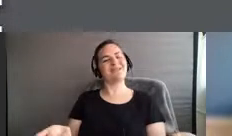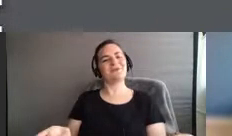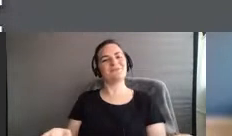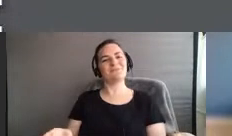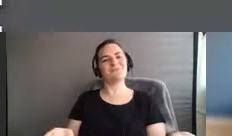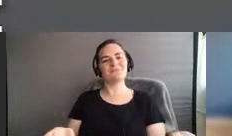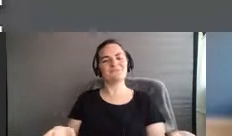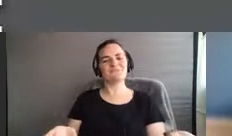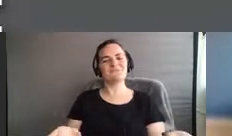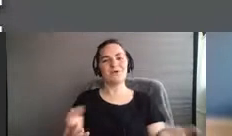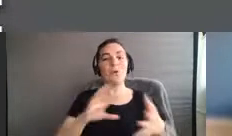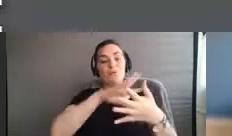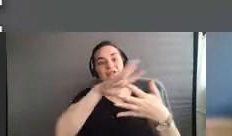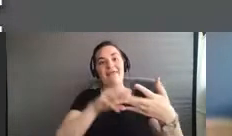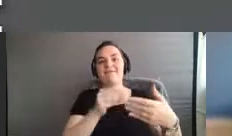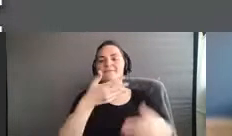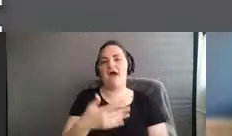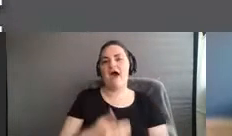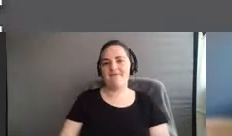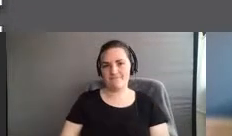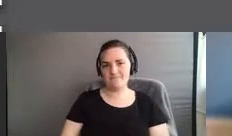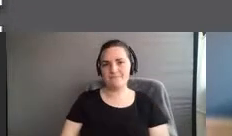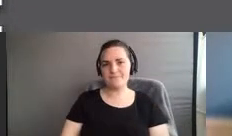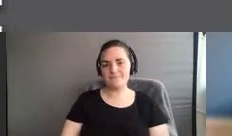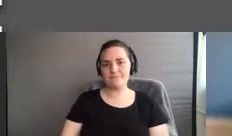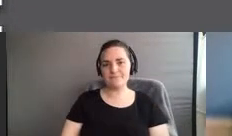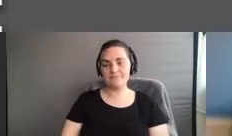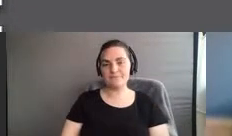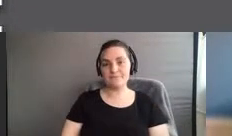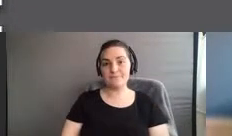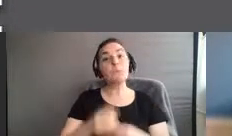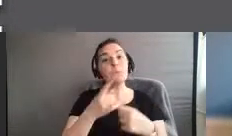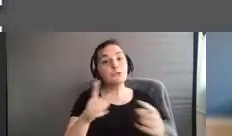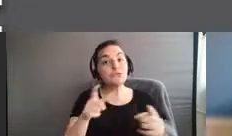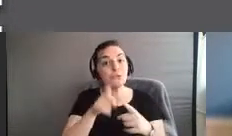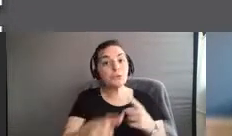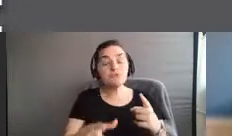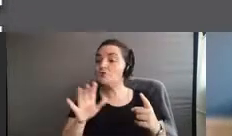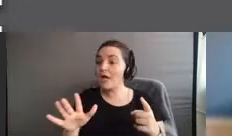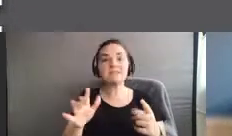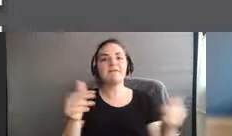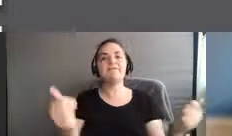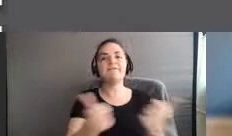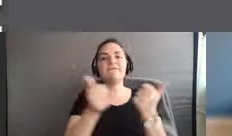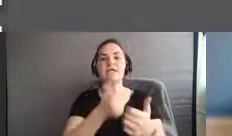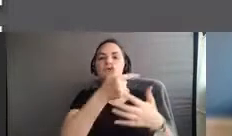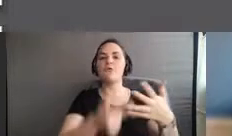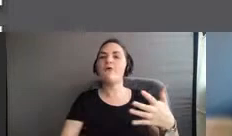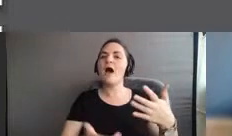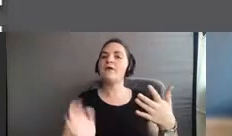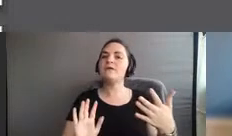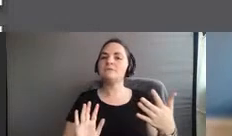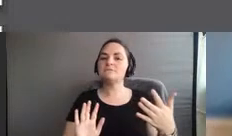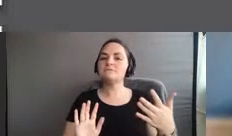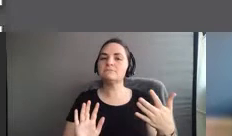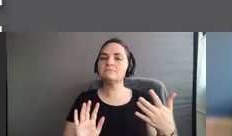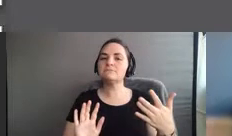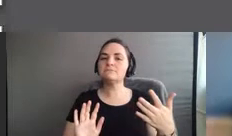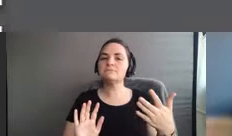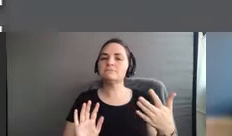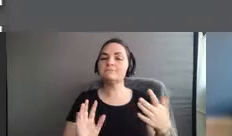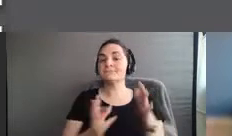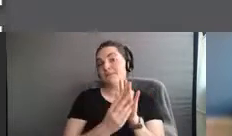5 altogether. All you've got to do is complete the 5 engagement tasks. For example, if